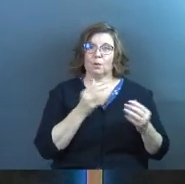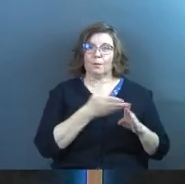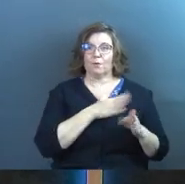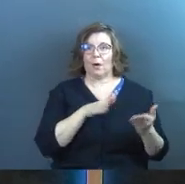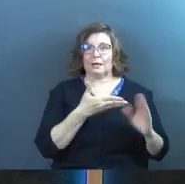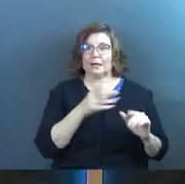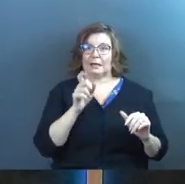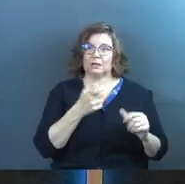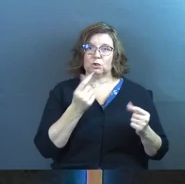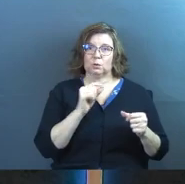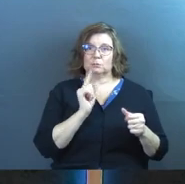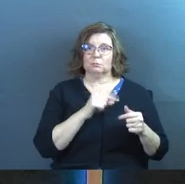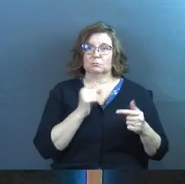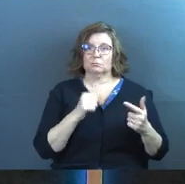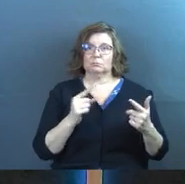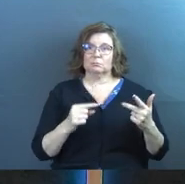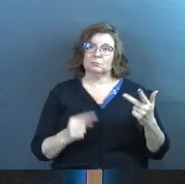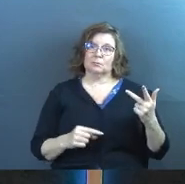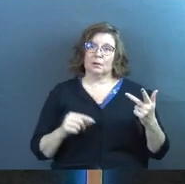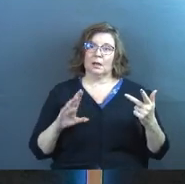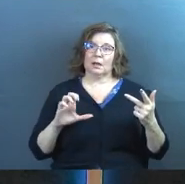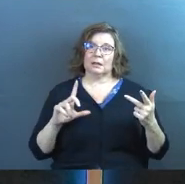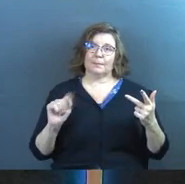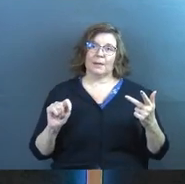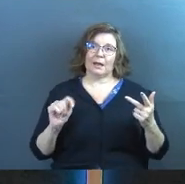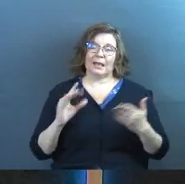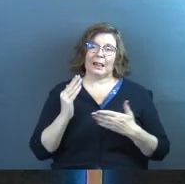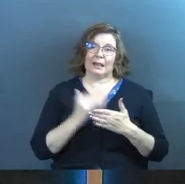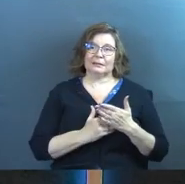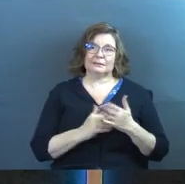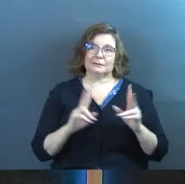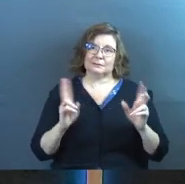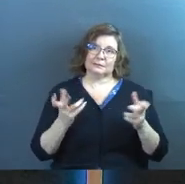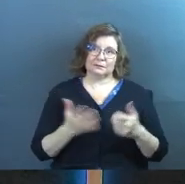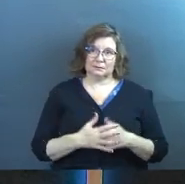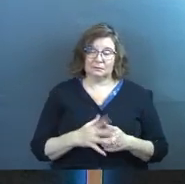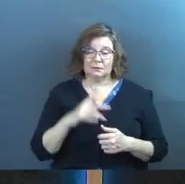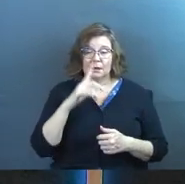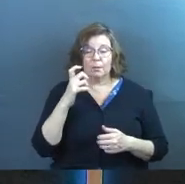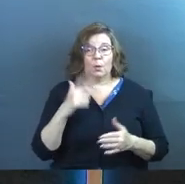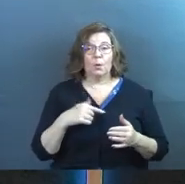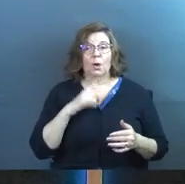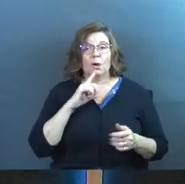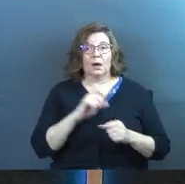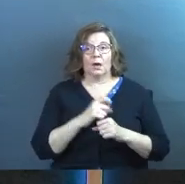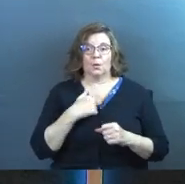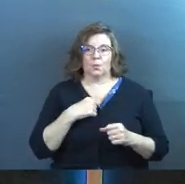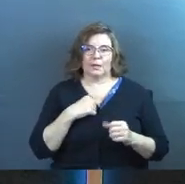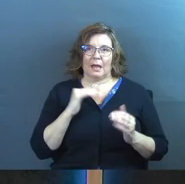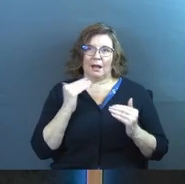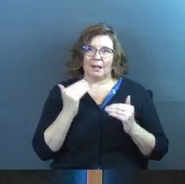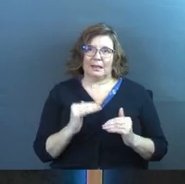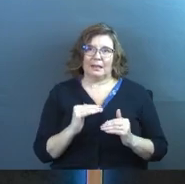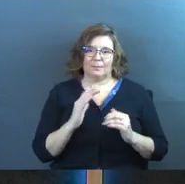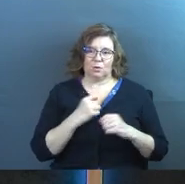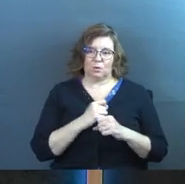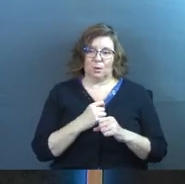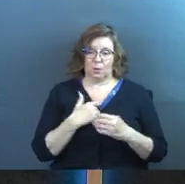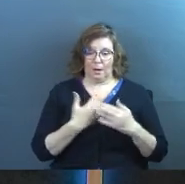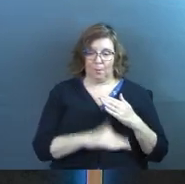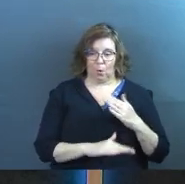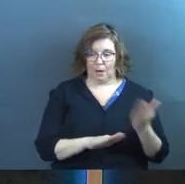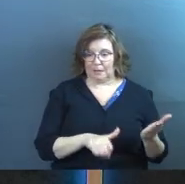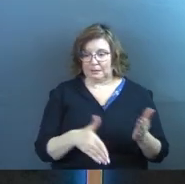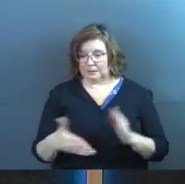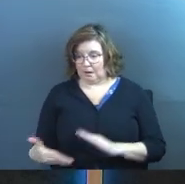Because we got to do all the things until we kick the bucket. Because what we are is we are finite creatures, that we are born and